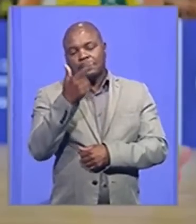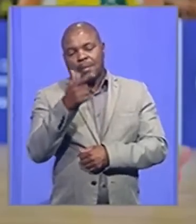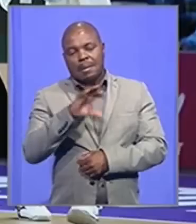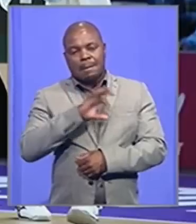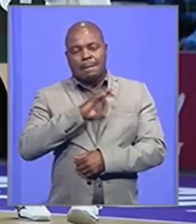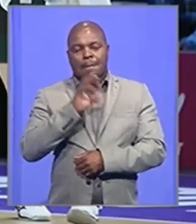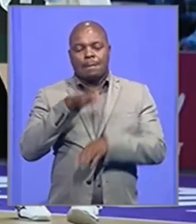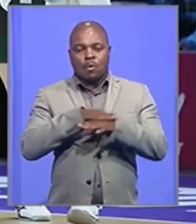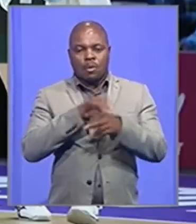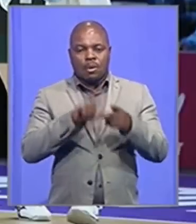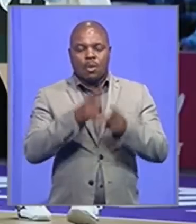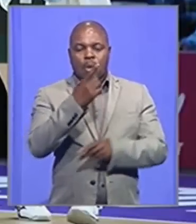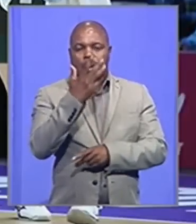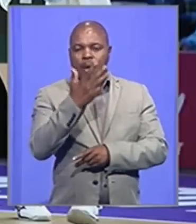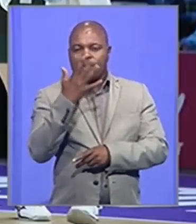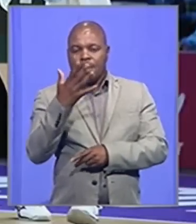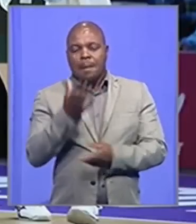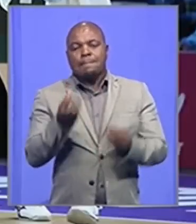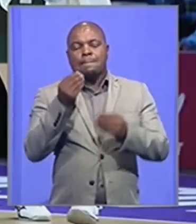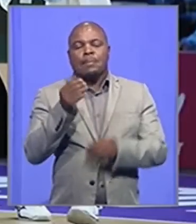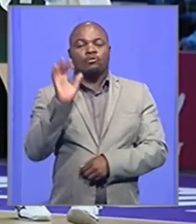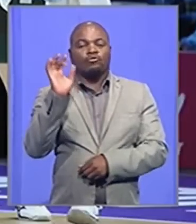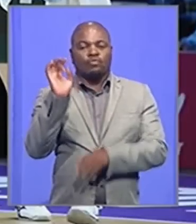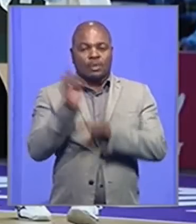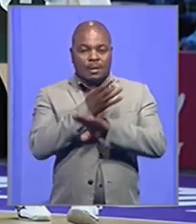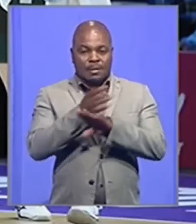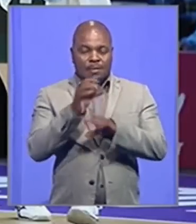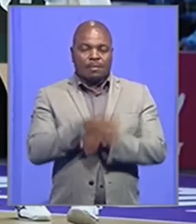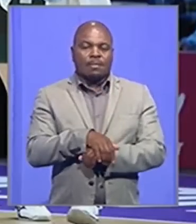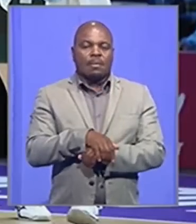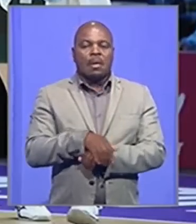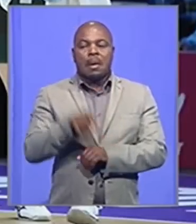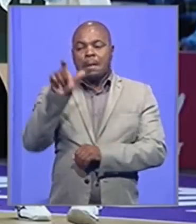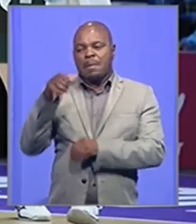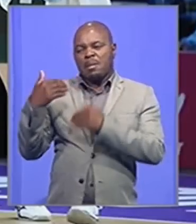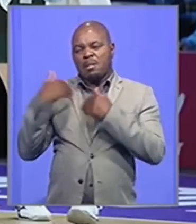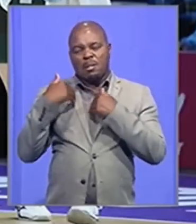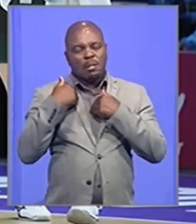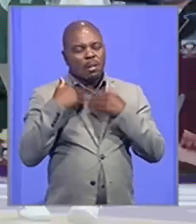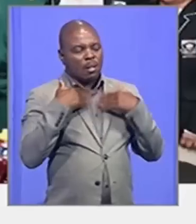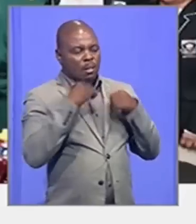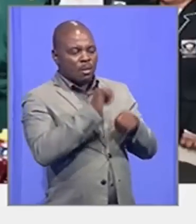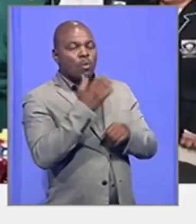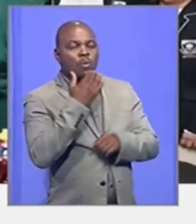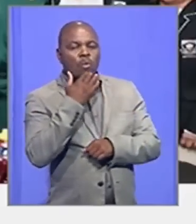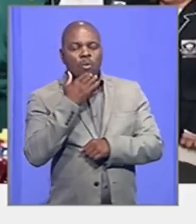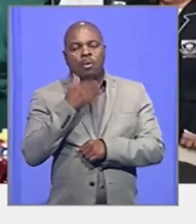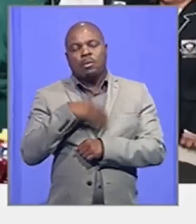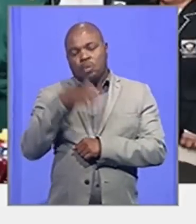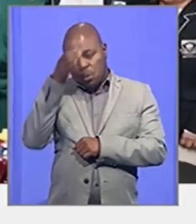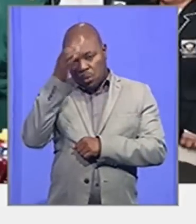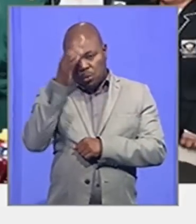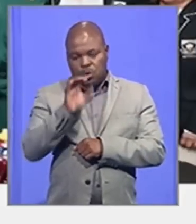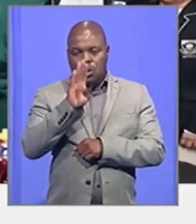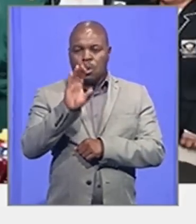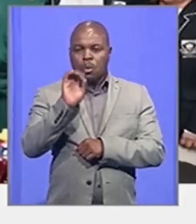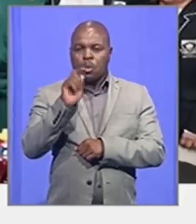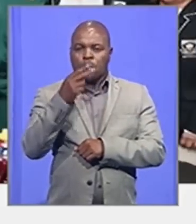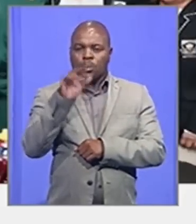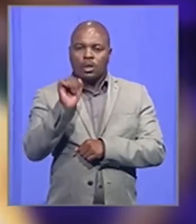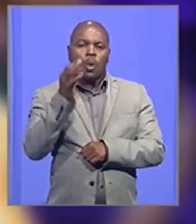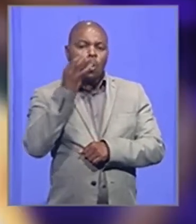ka 1995. Yo o ka ga tlhokomelo ya kemo ya mebele ya batshameki Mokatisi Werner Botha a re setlhopha se tla